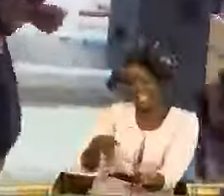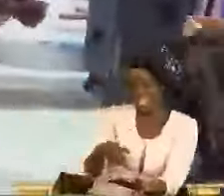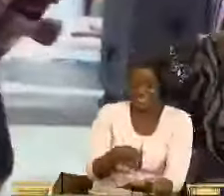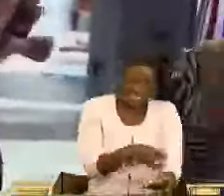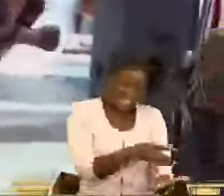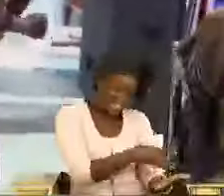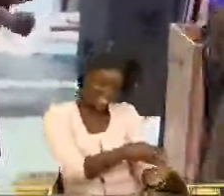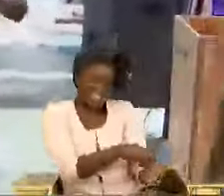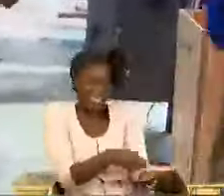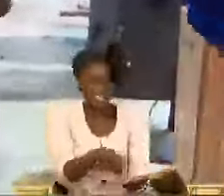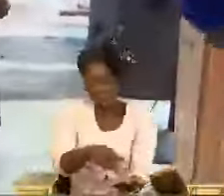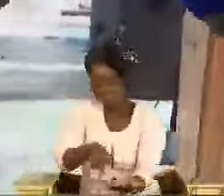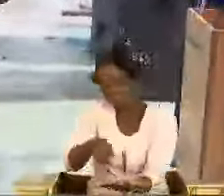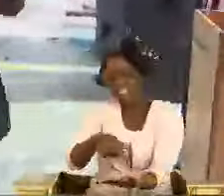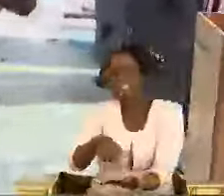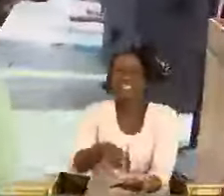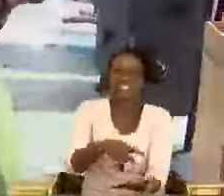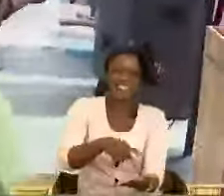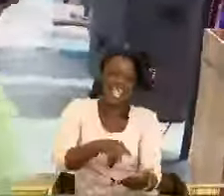dancece